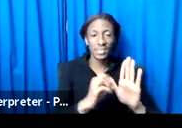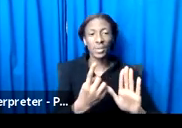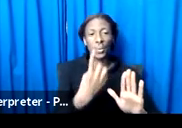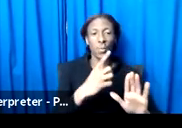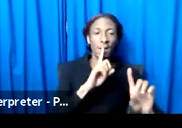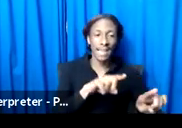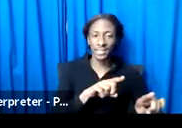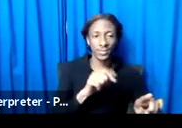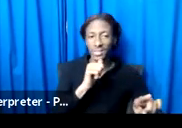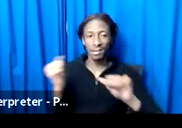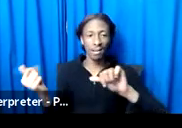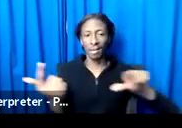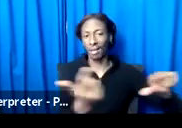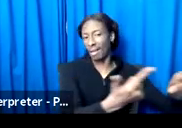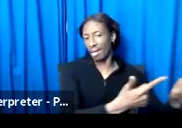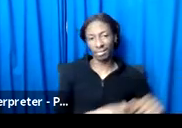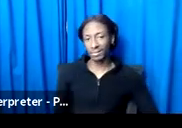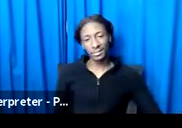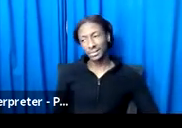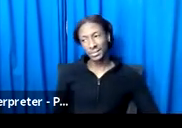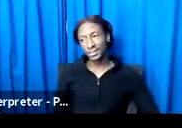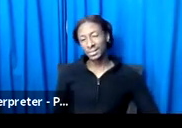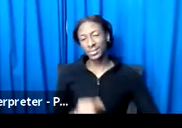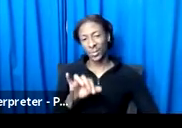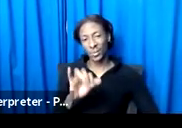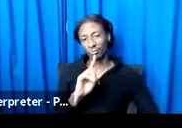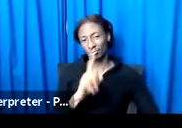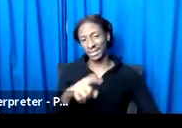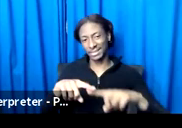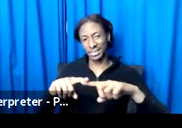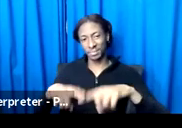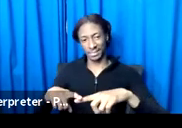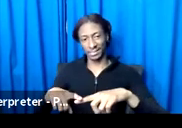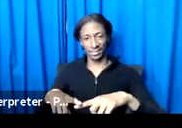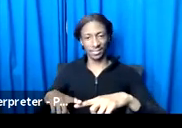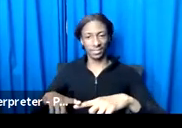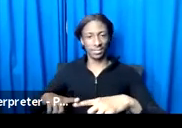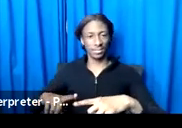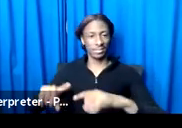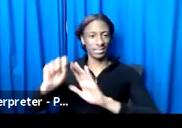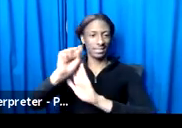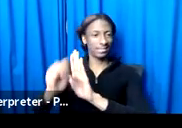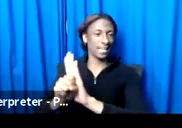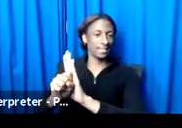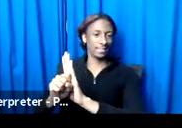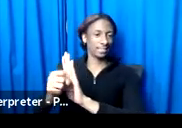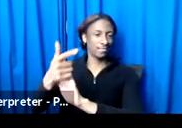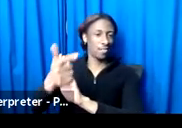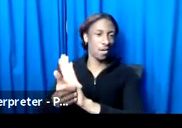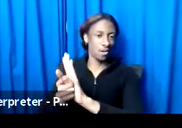not apply to every state. And so that will depend on the local regular laws.